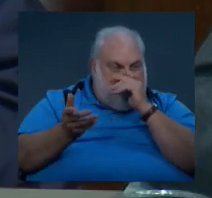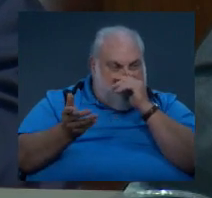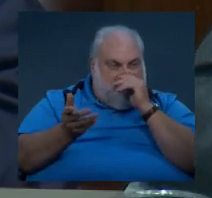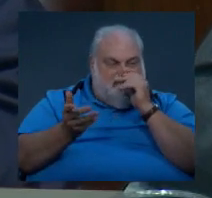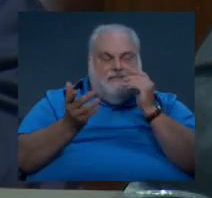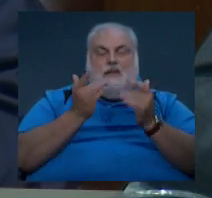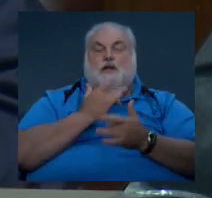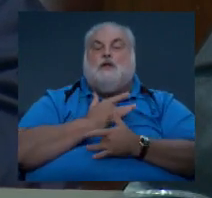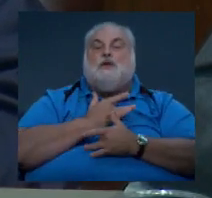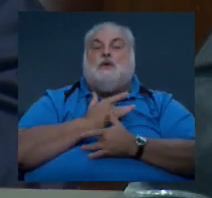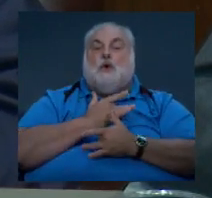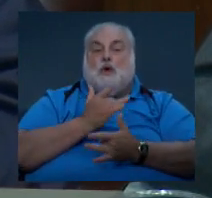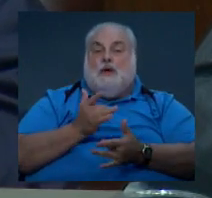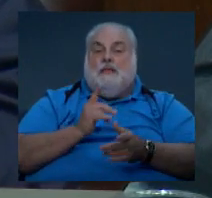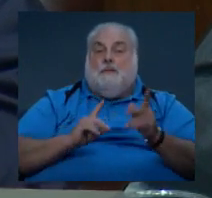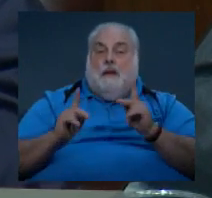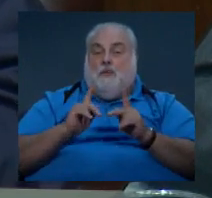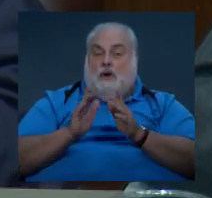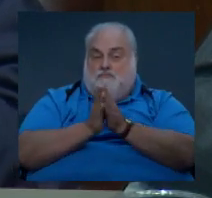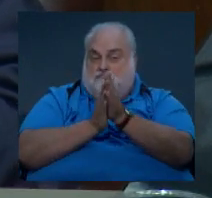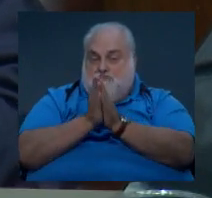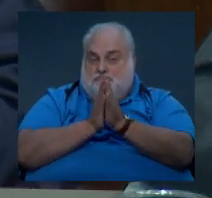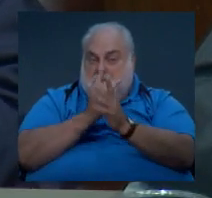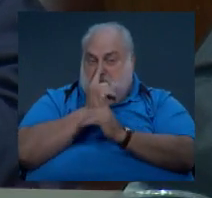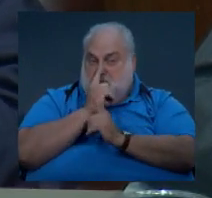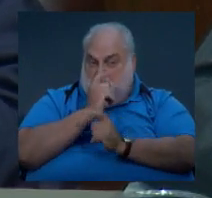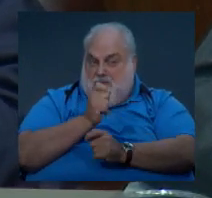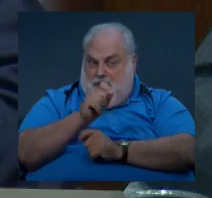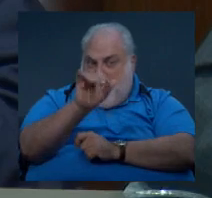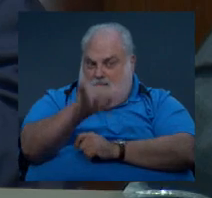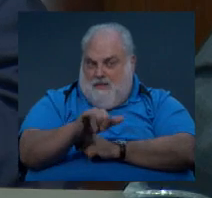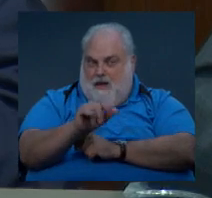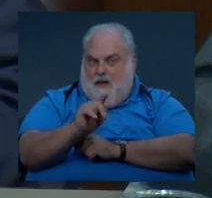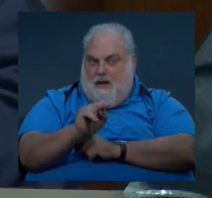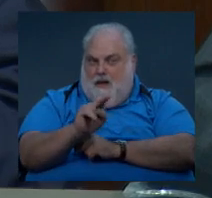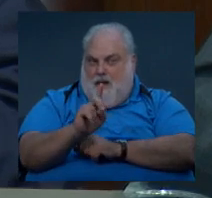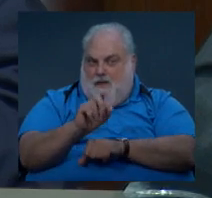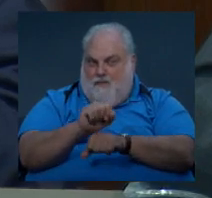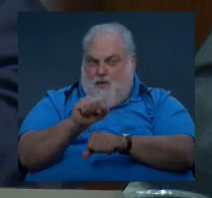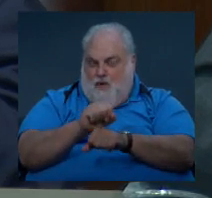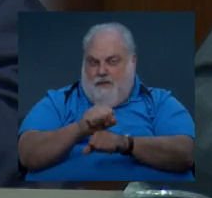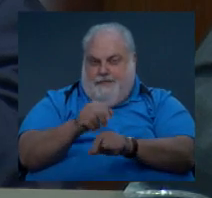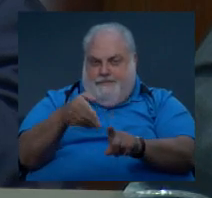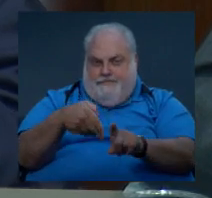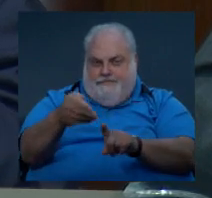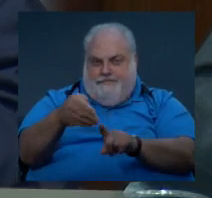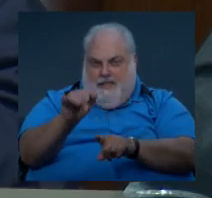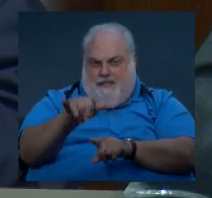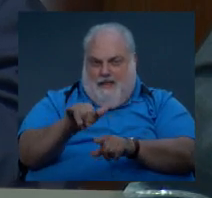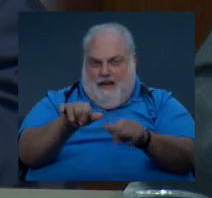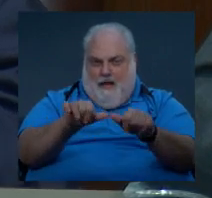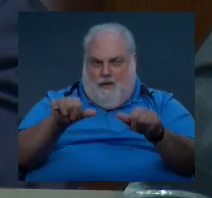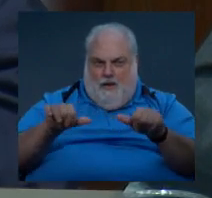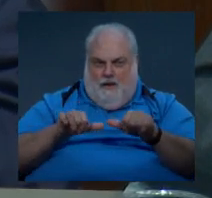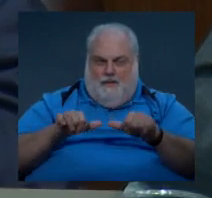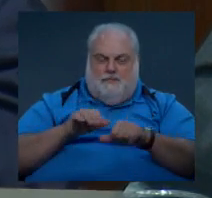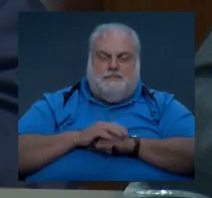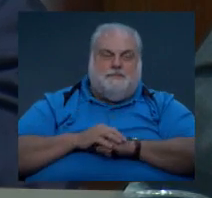usually the makeup and the people who are interested in these that type of work have some expertise in those